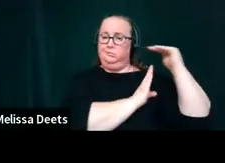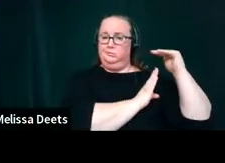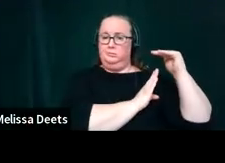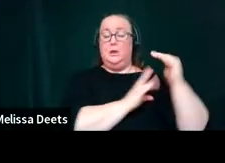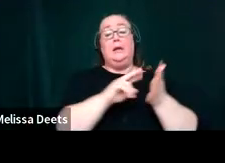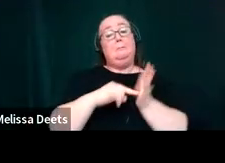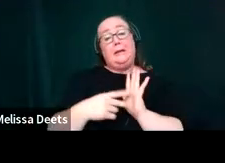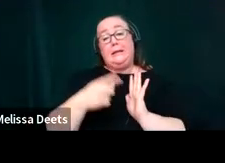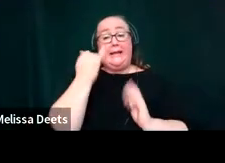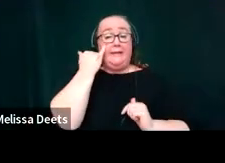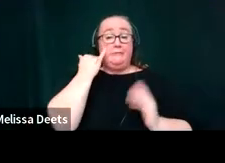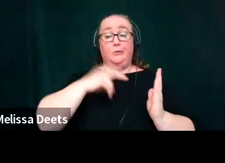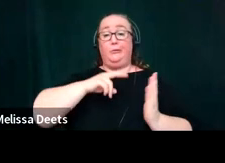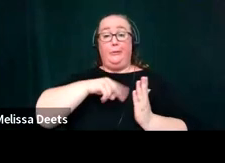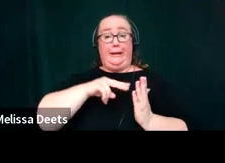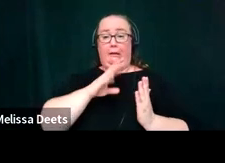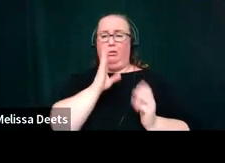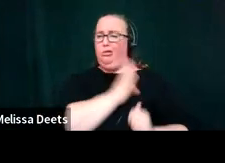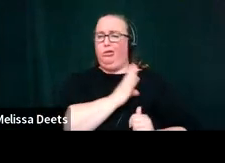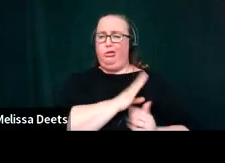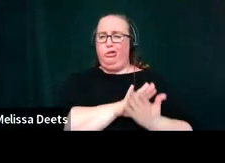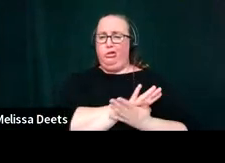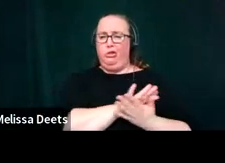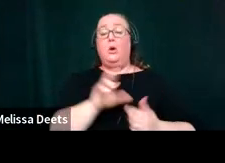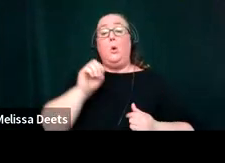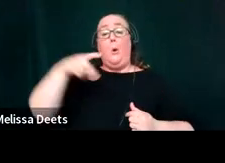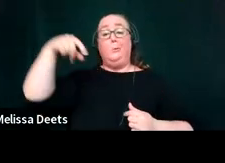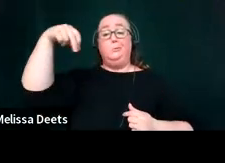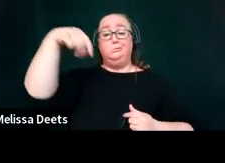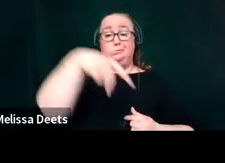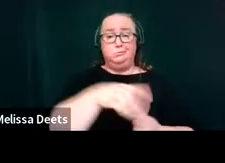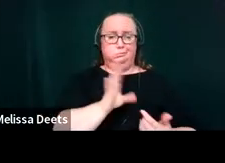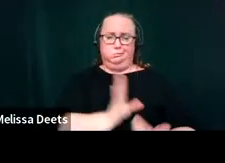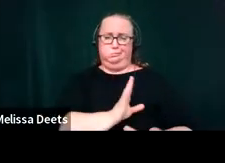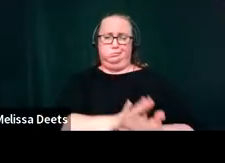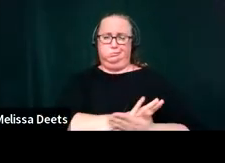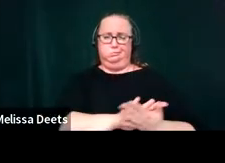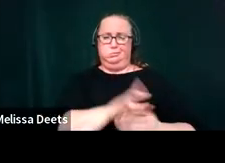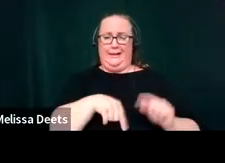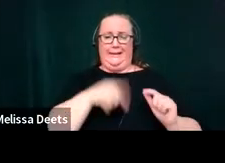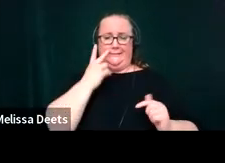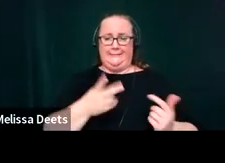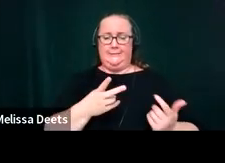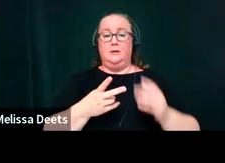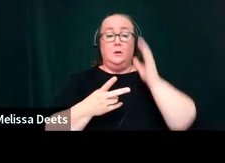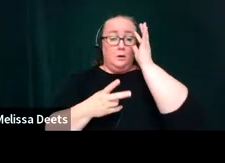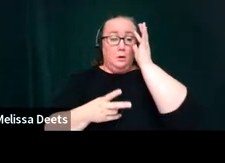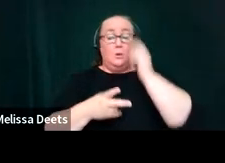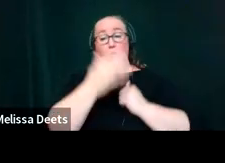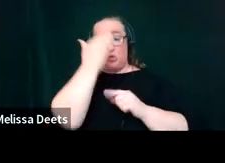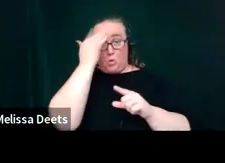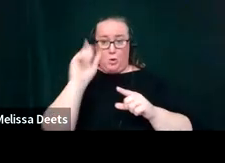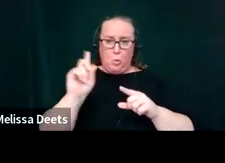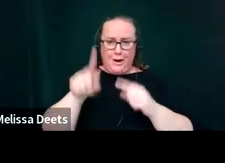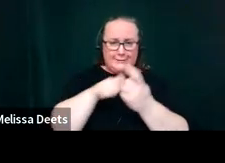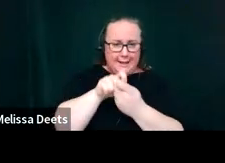walking down steps. There may be areas where this is not very clear for this patient. So having this visual field provides the physician with